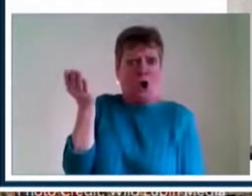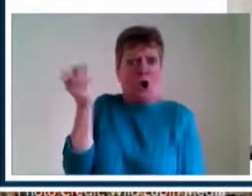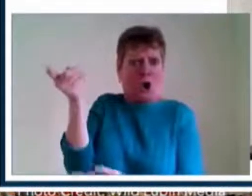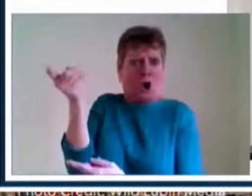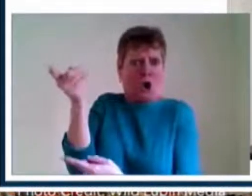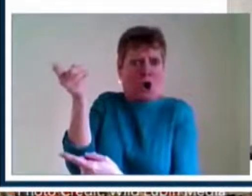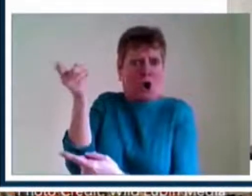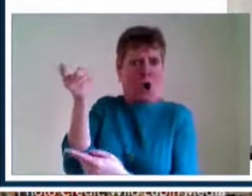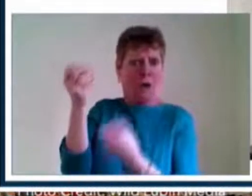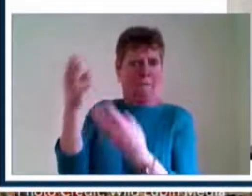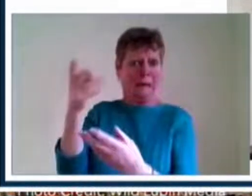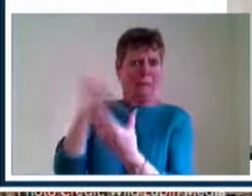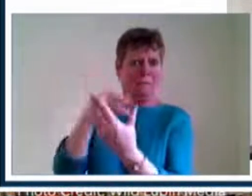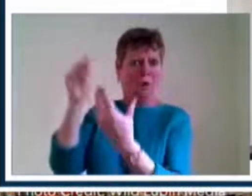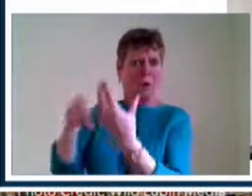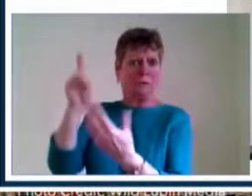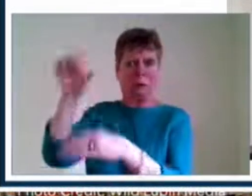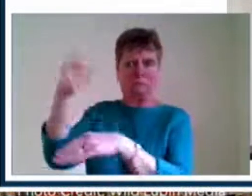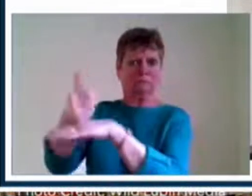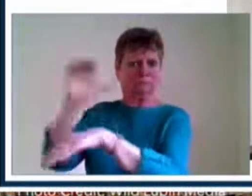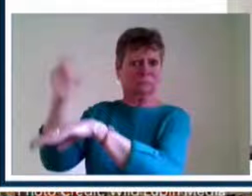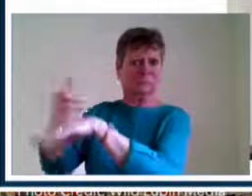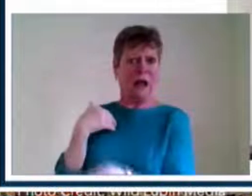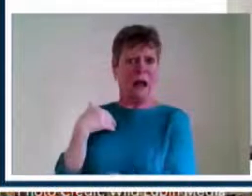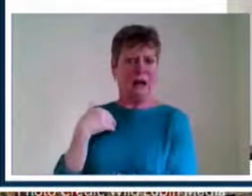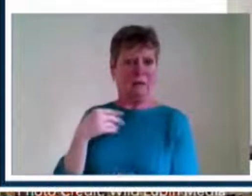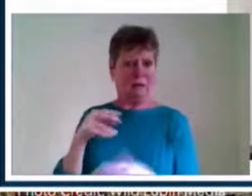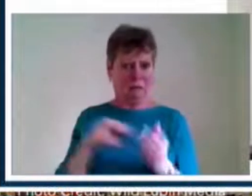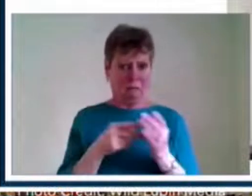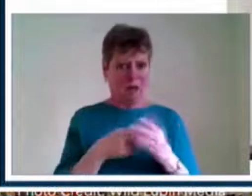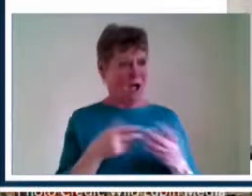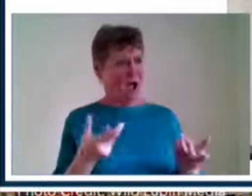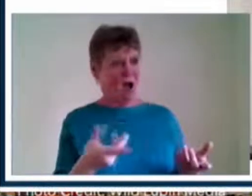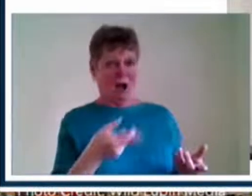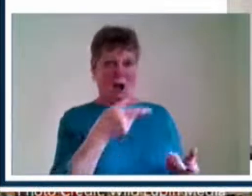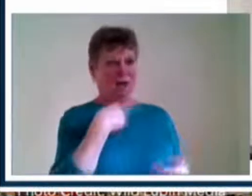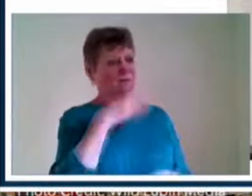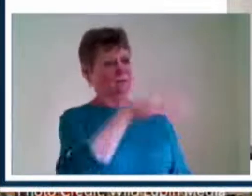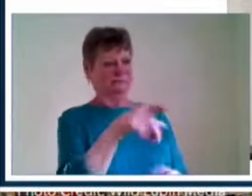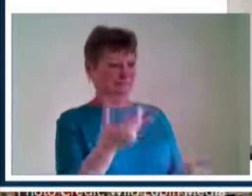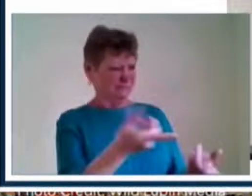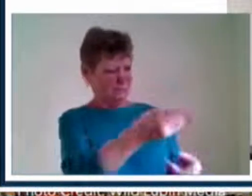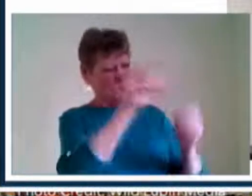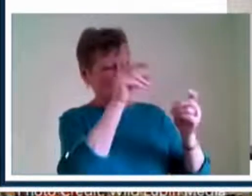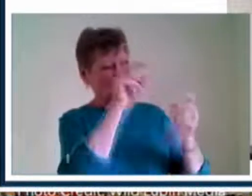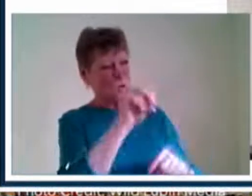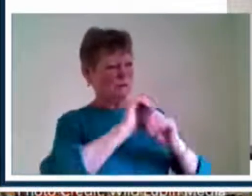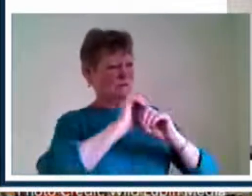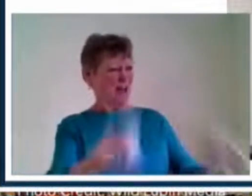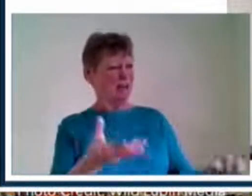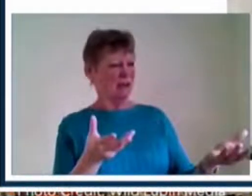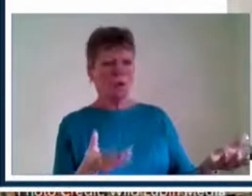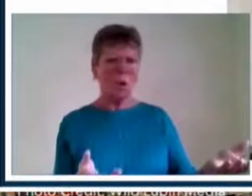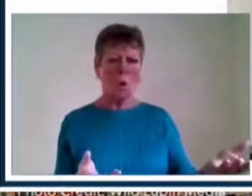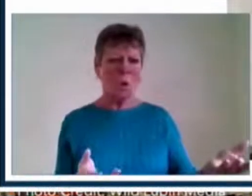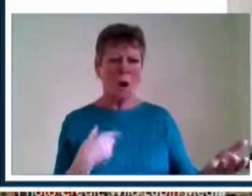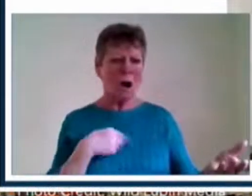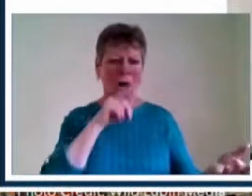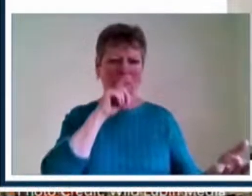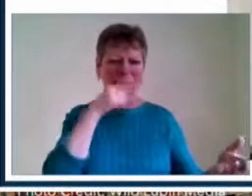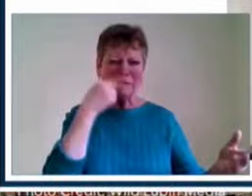leave anyone with the impression that there's nothing being done. There's lots being done. There's always a call for more. There's lots